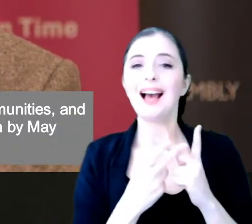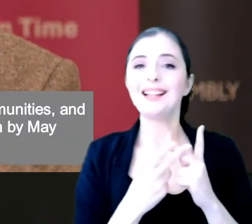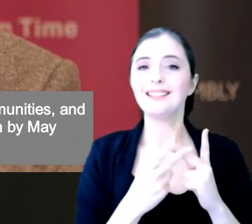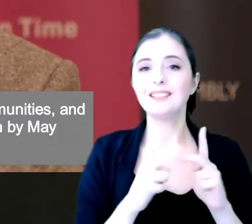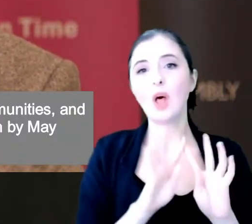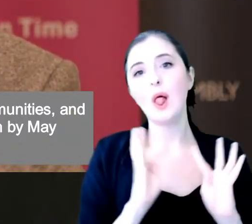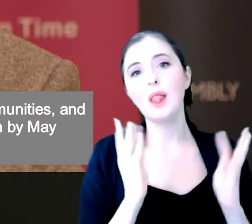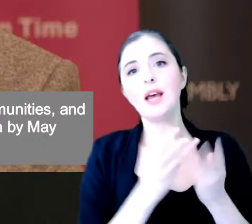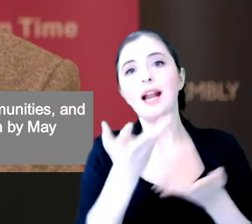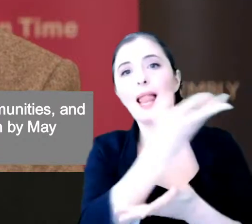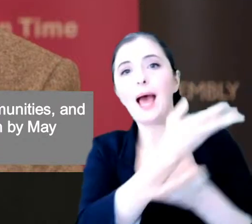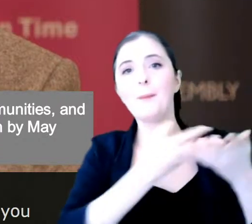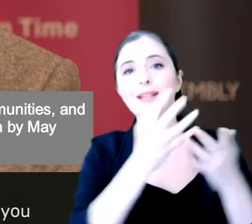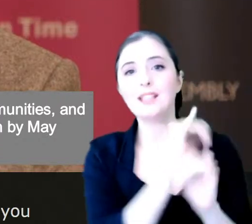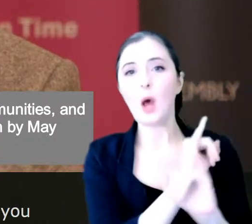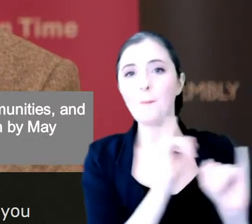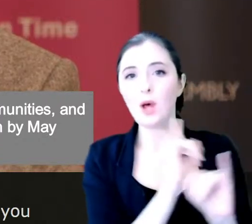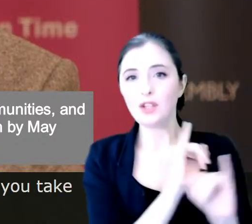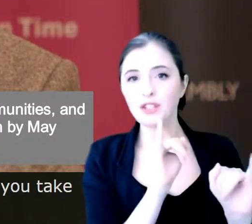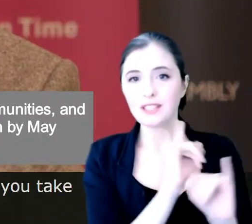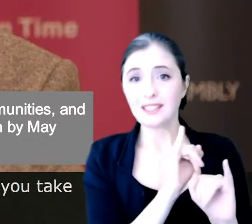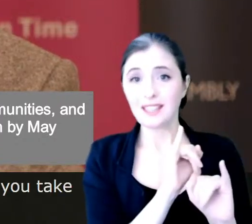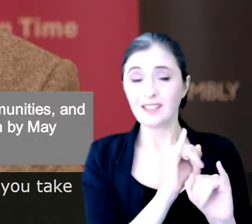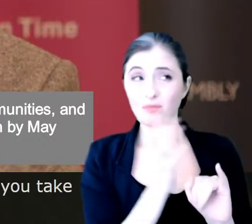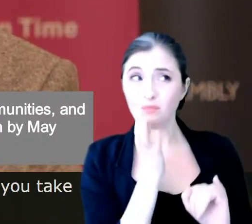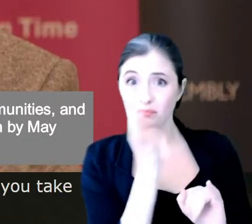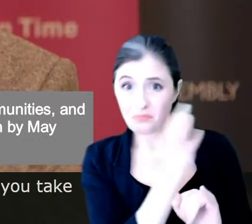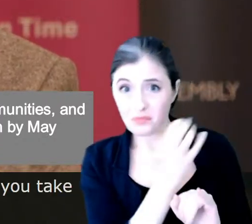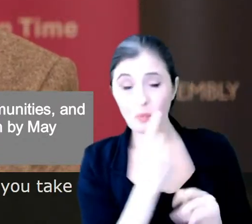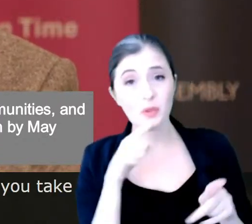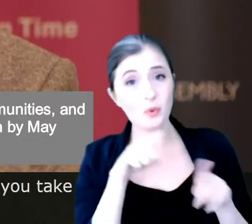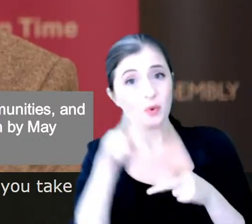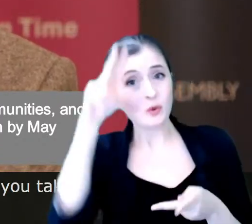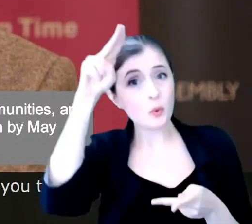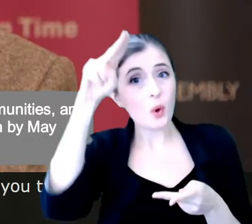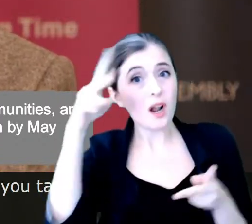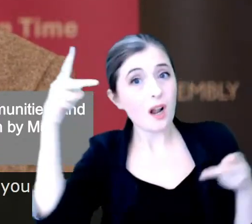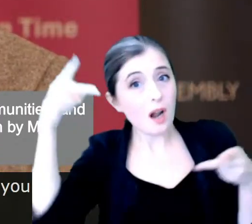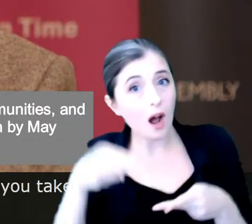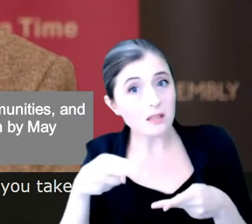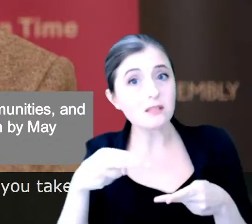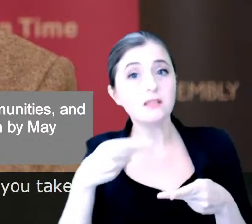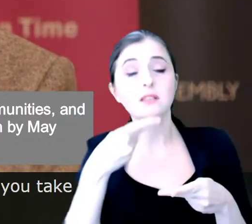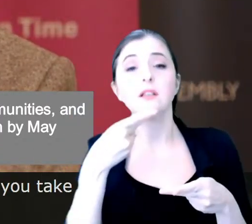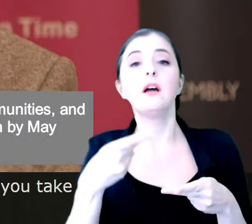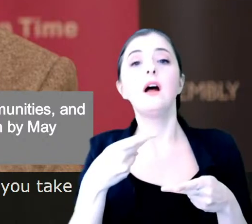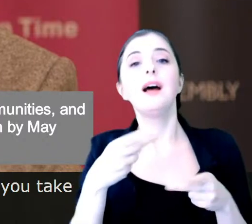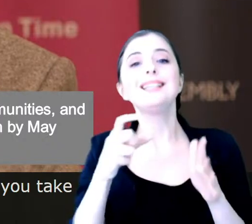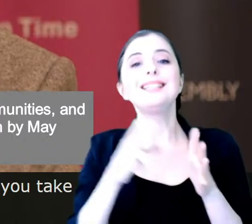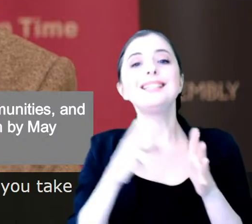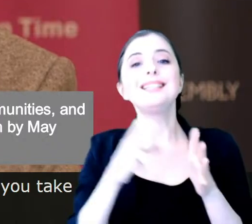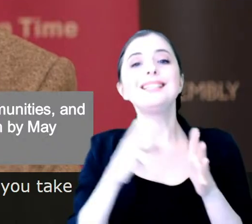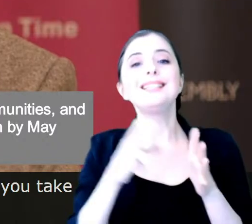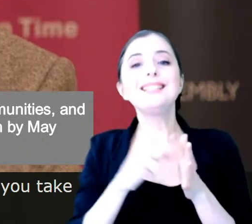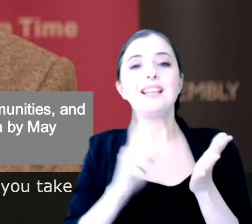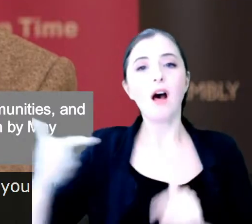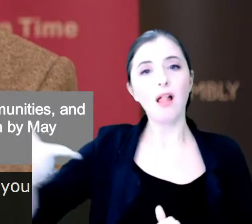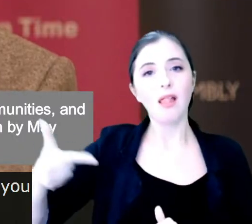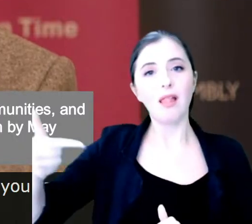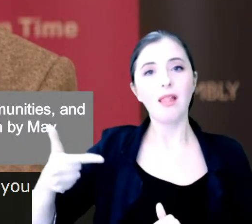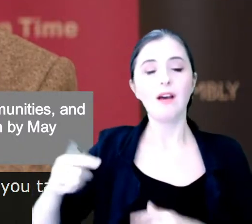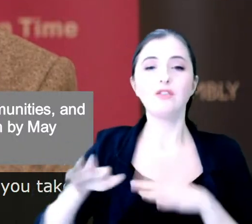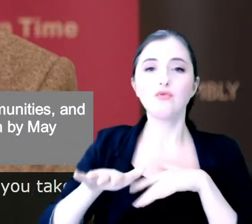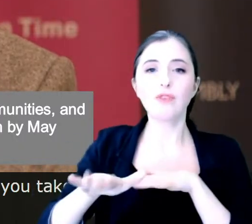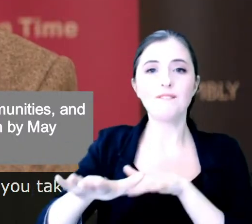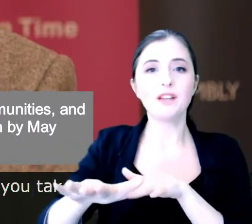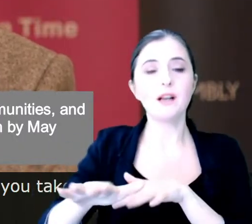to cut petrol/diesel traffic by a fifth by May 2024, in line with the guidance of